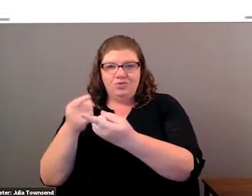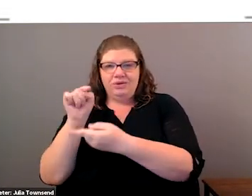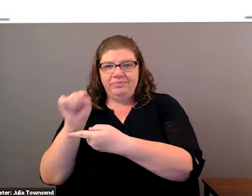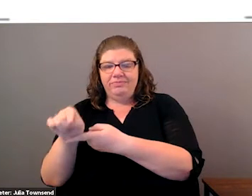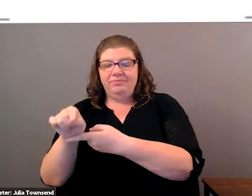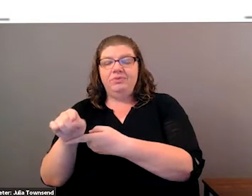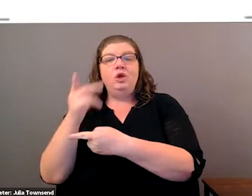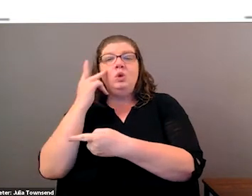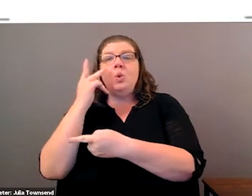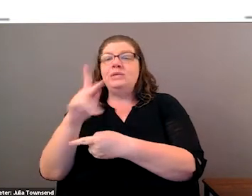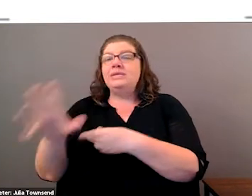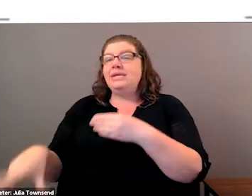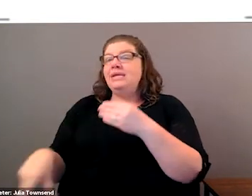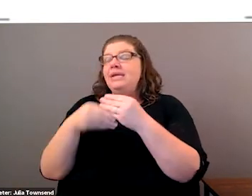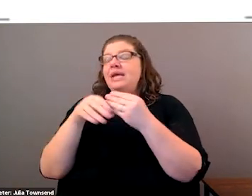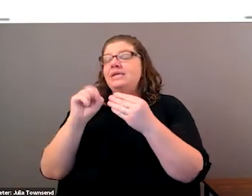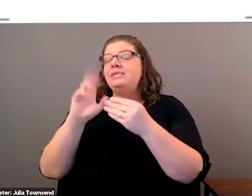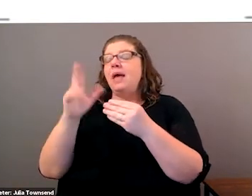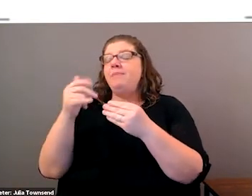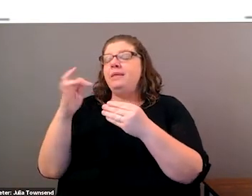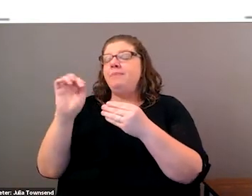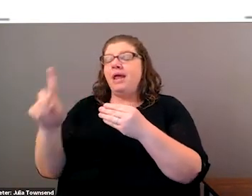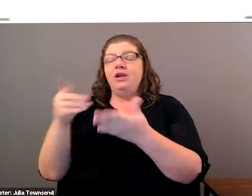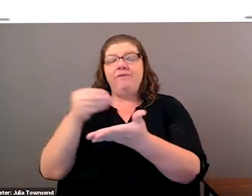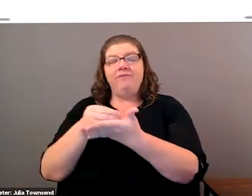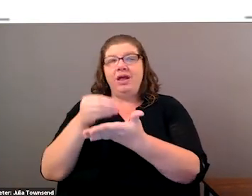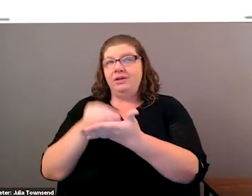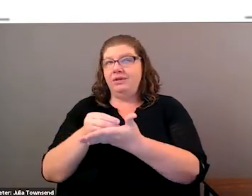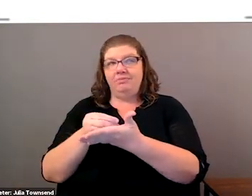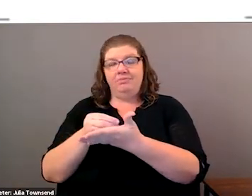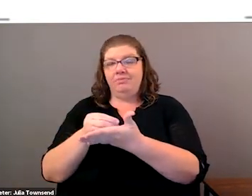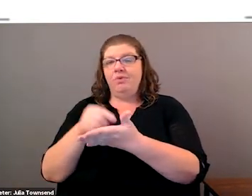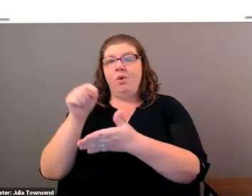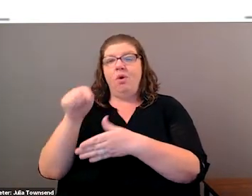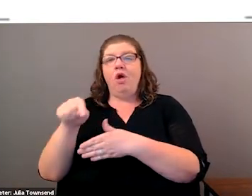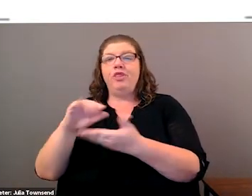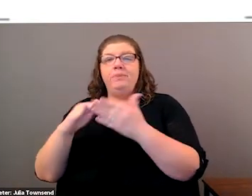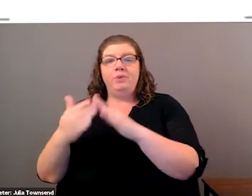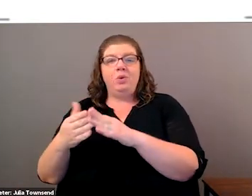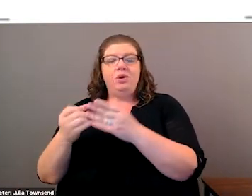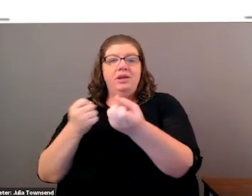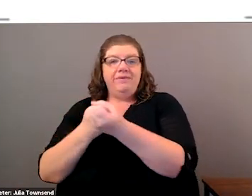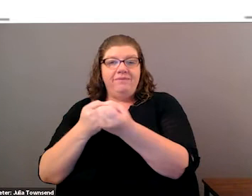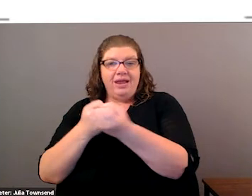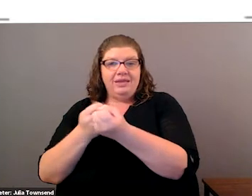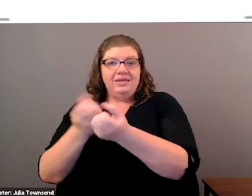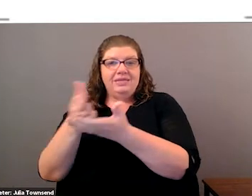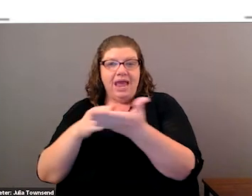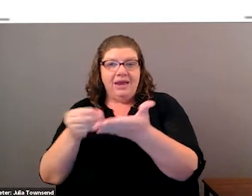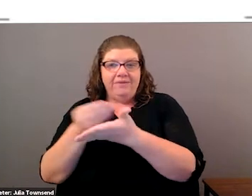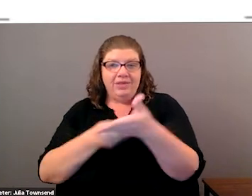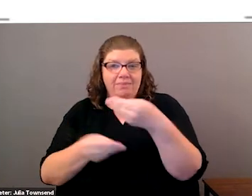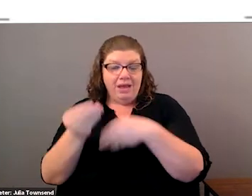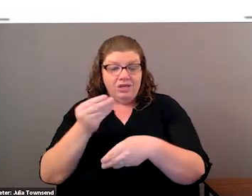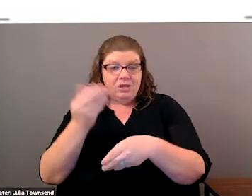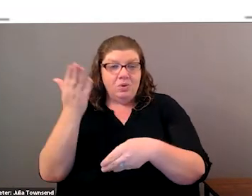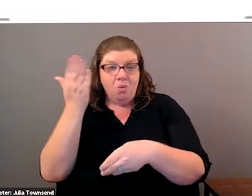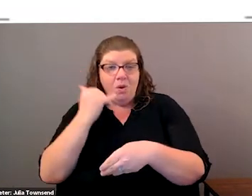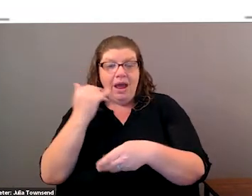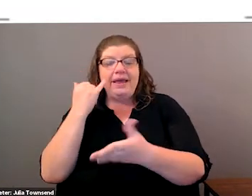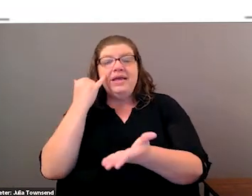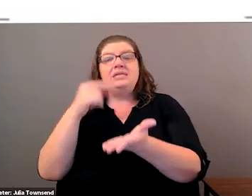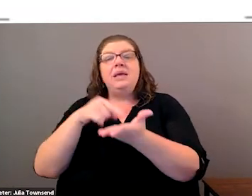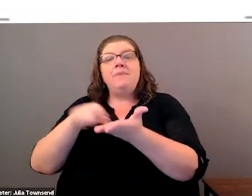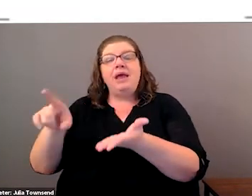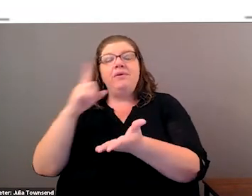any supplemental funding on the basic aid side or the community funded side of the budget. That's because that's paid for out of